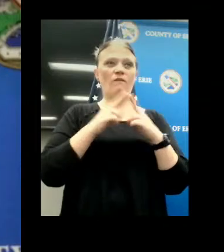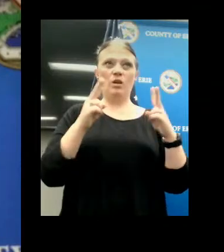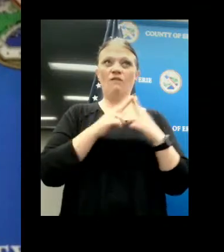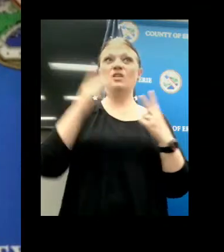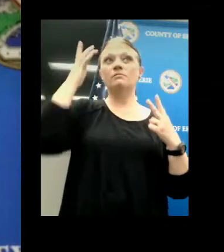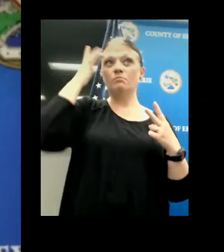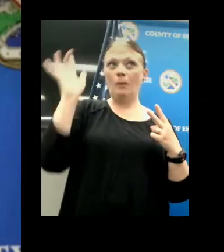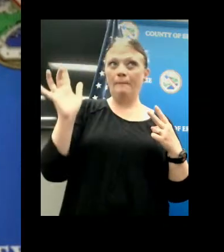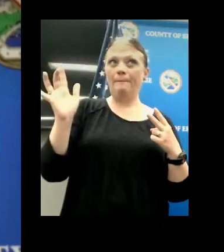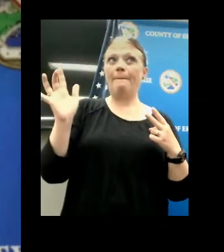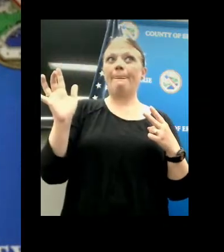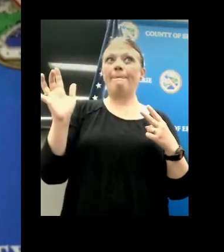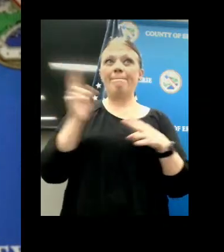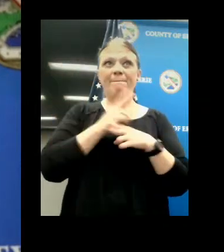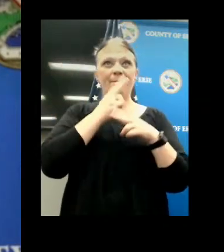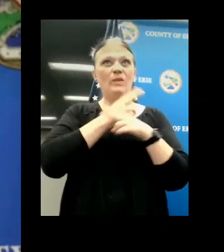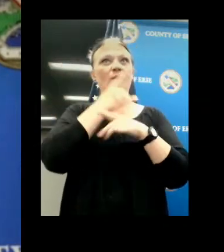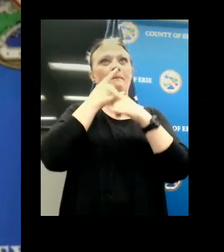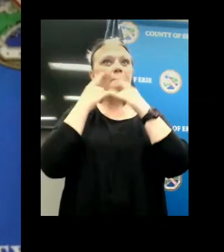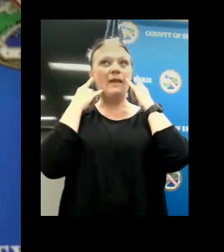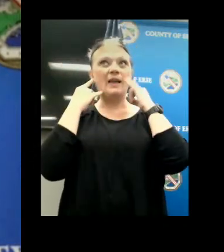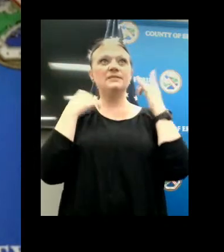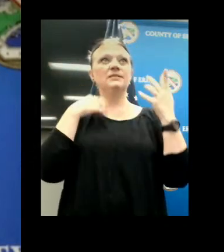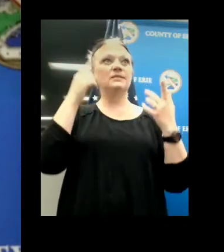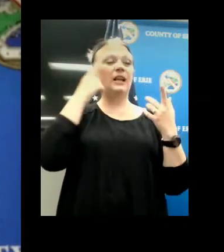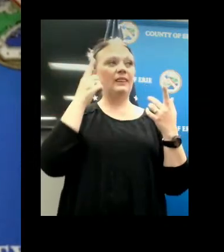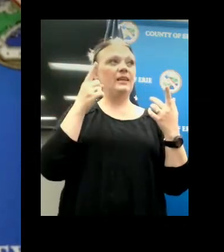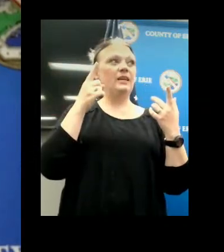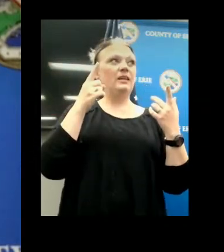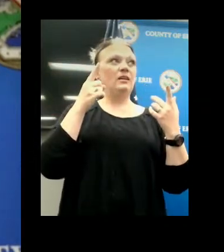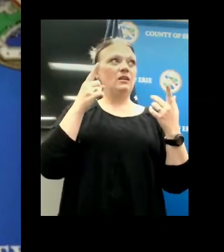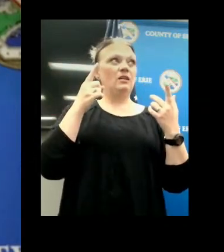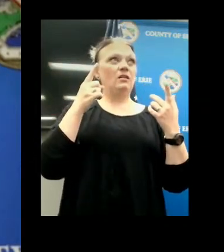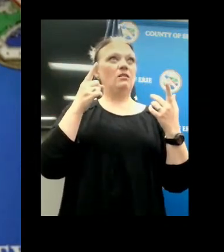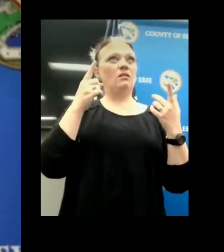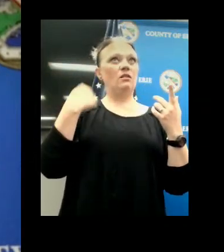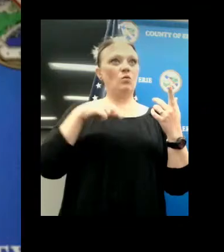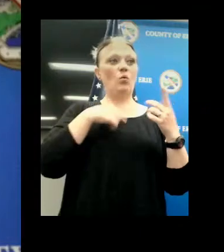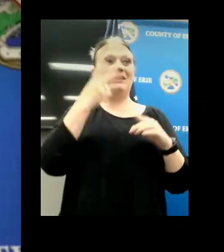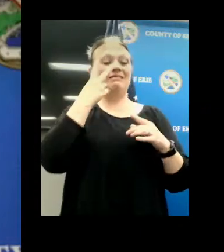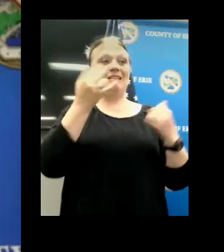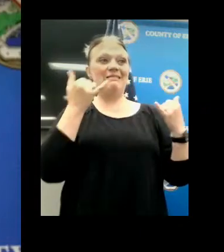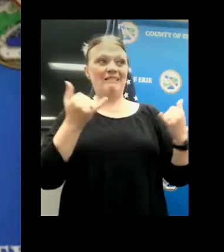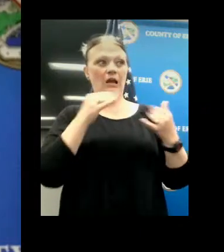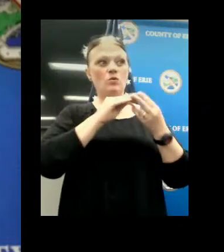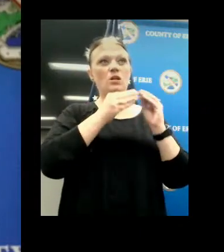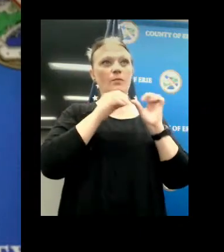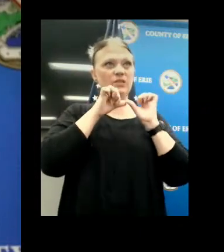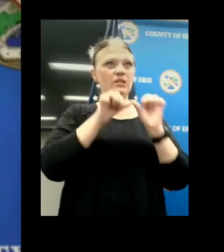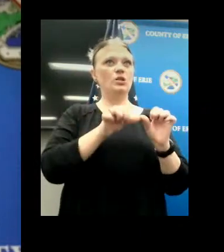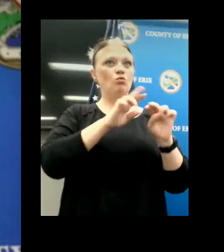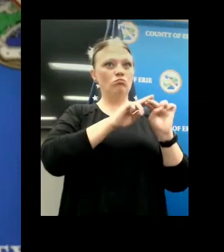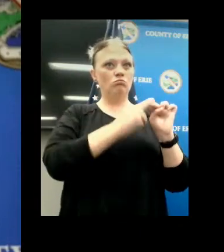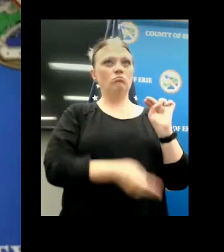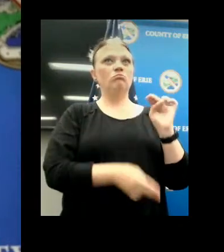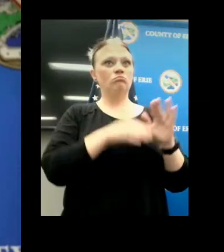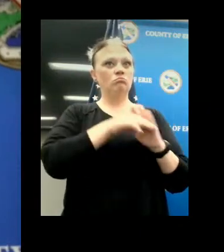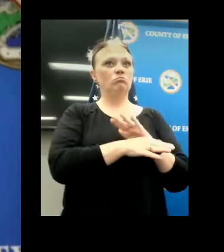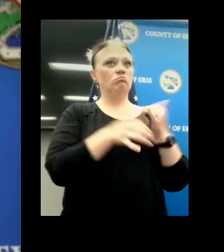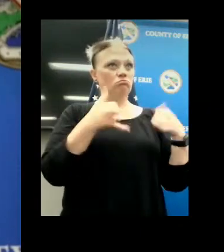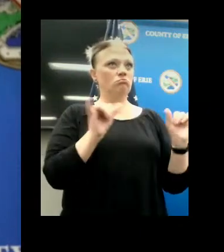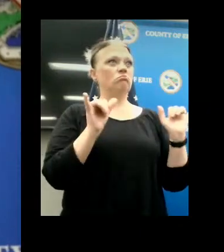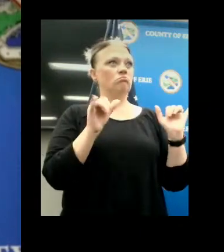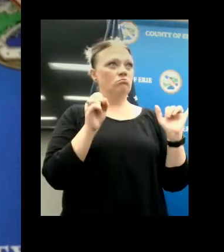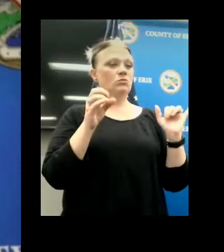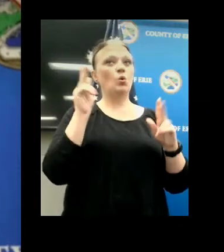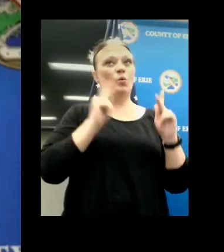very smart. They were wearing masks, and I think what we're seeing now is our numbers continue to decline,